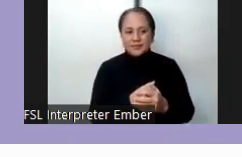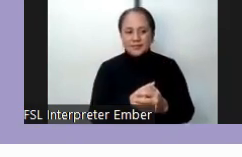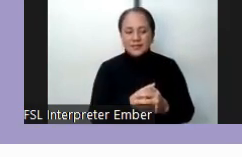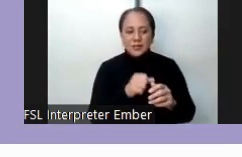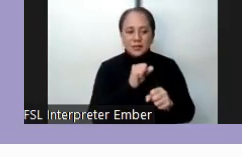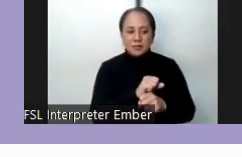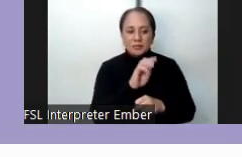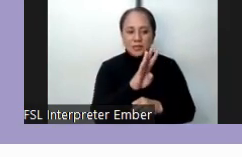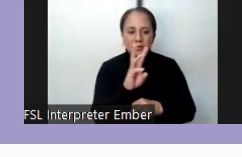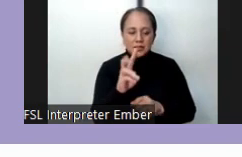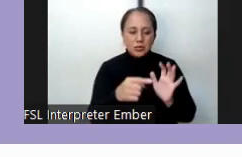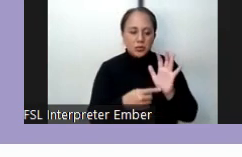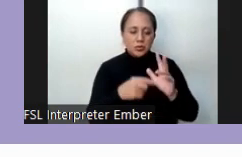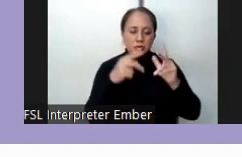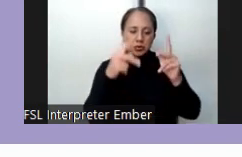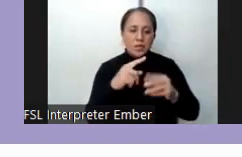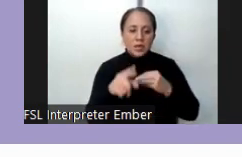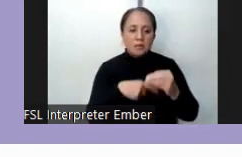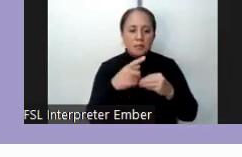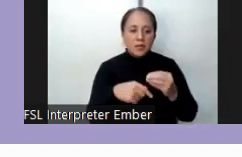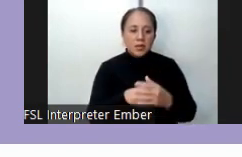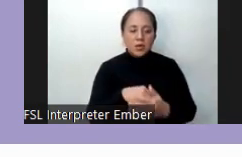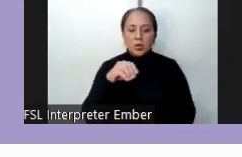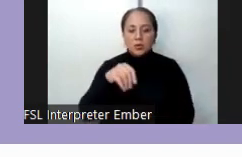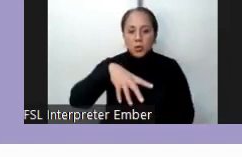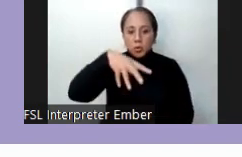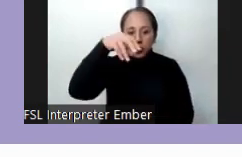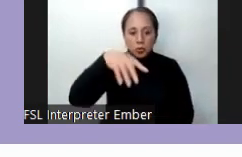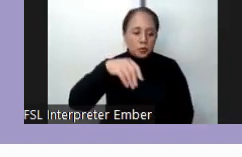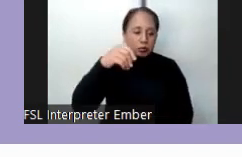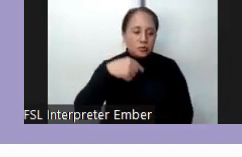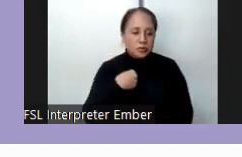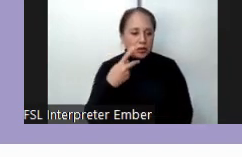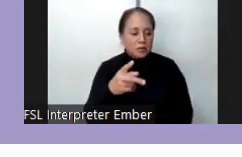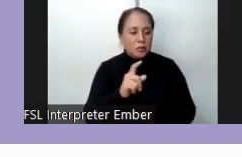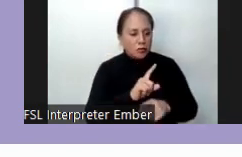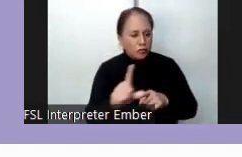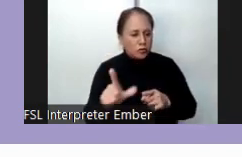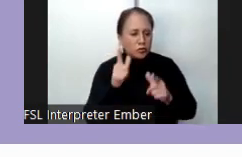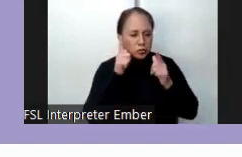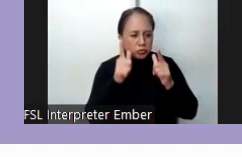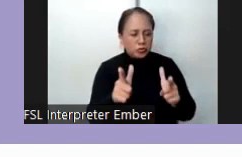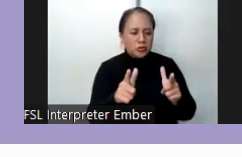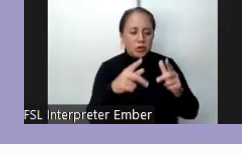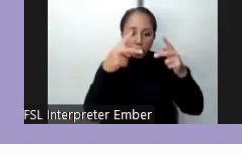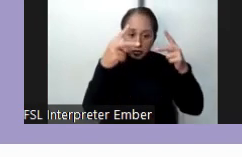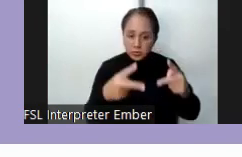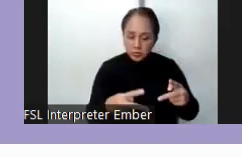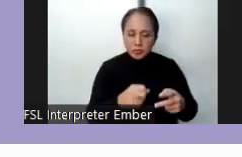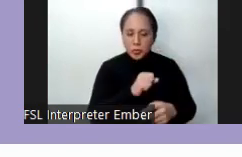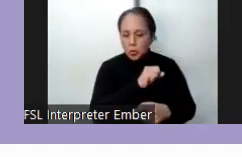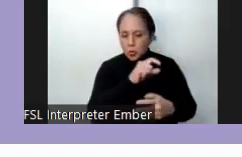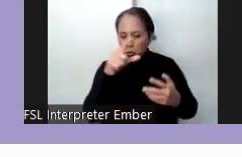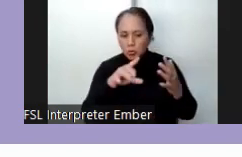Task B6 shows a website about a tree octopus, convincing and professional looking ang website, with all